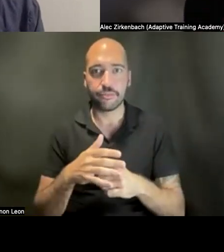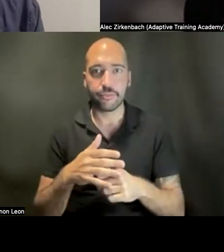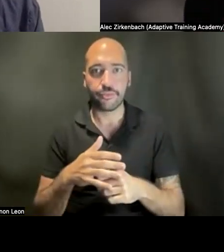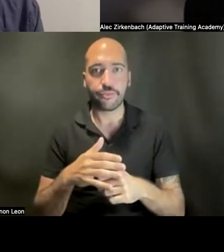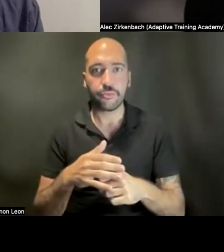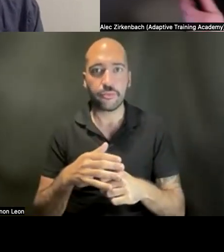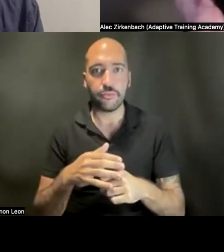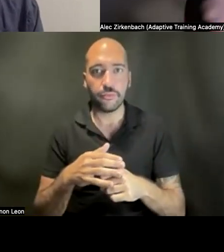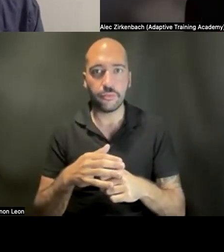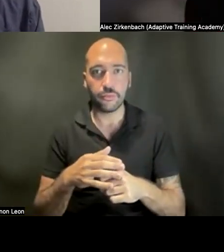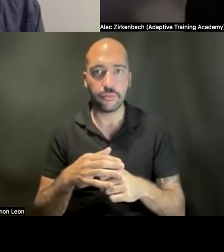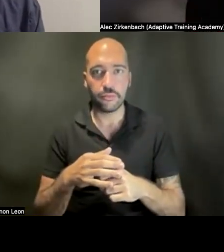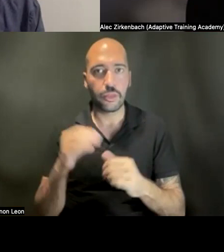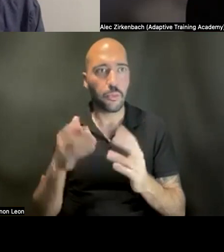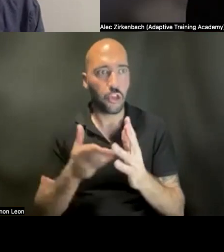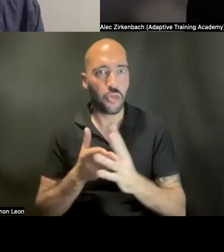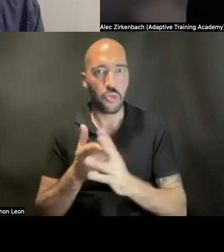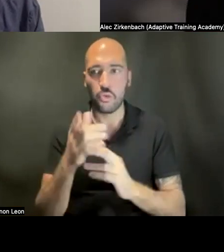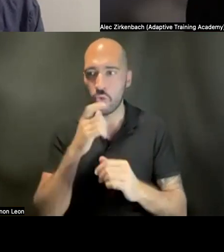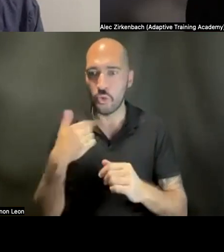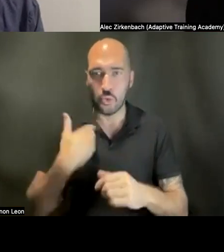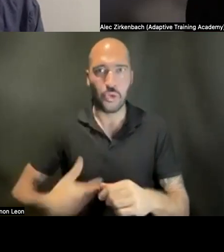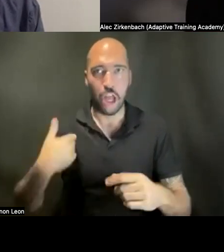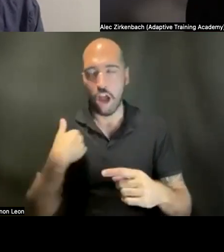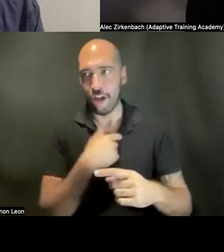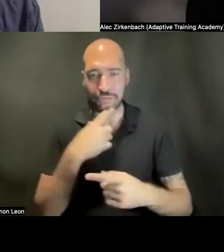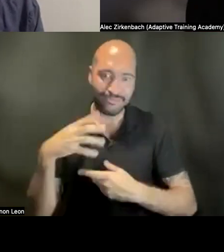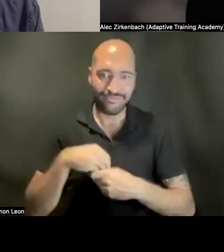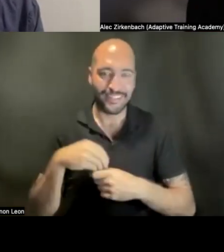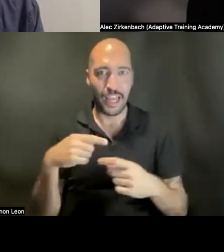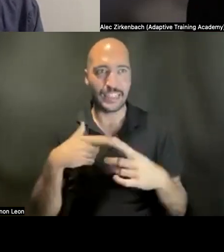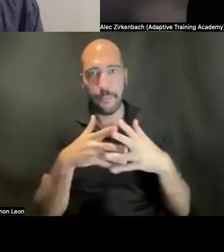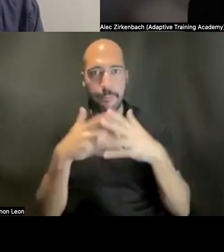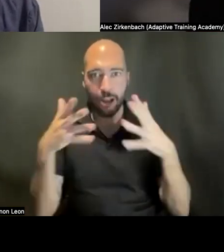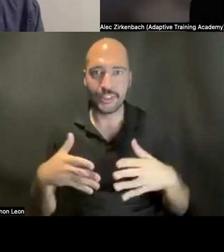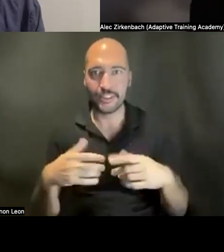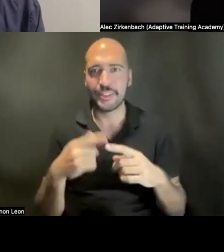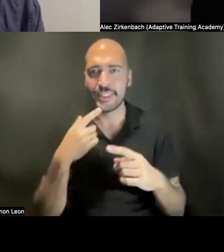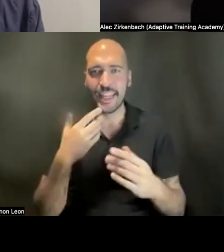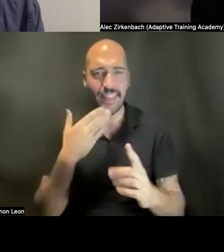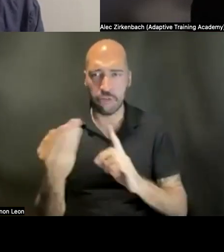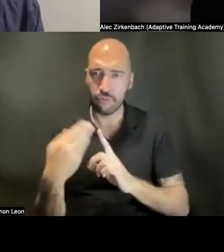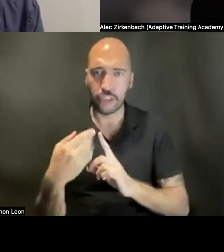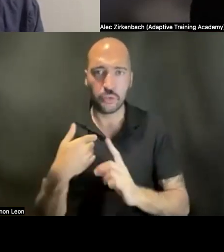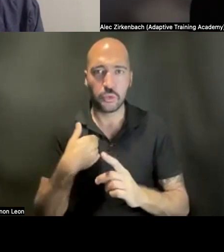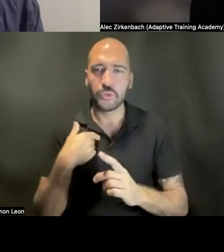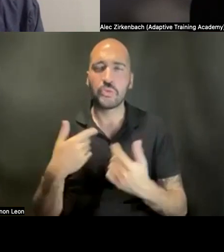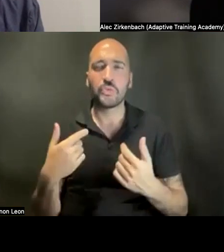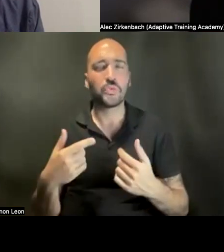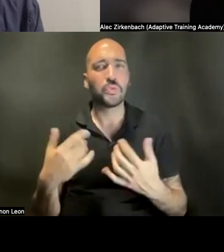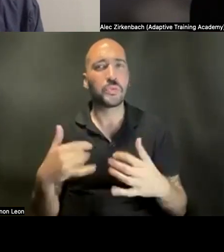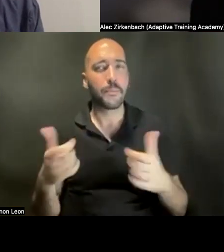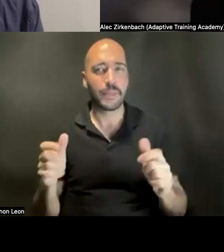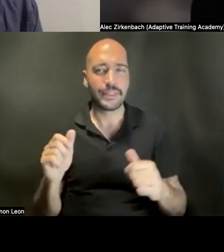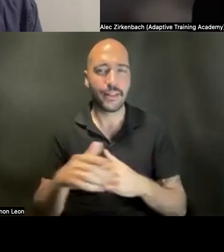our who we are as Americans. But having somebody say thank you directly to you could go a long way too. That's just an individual